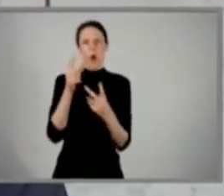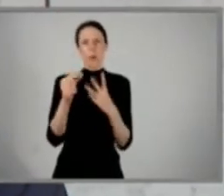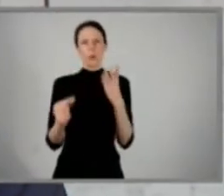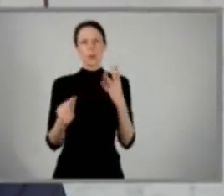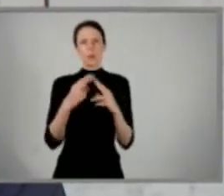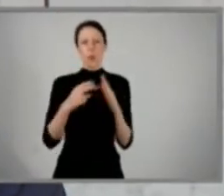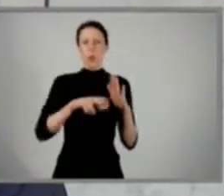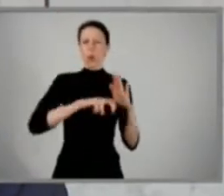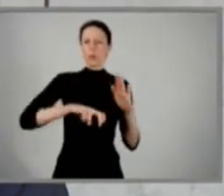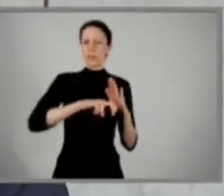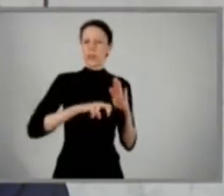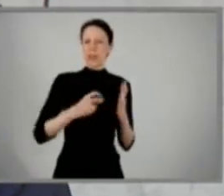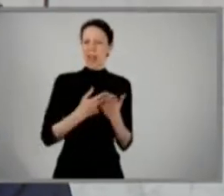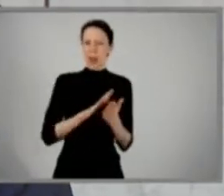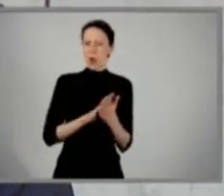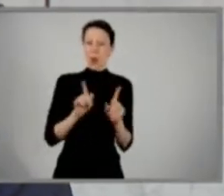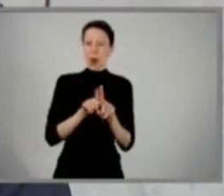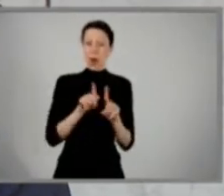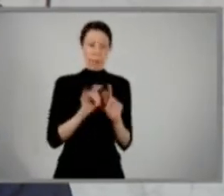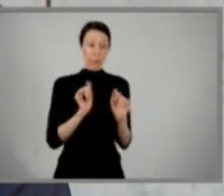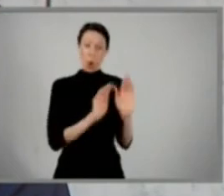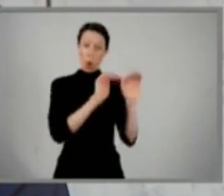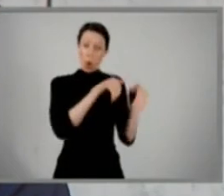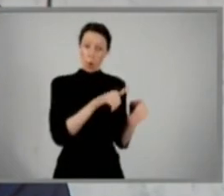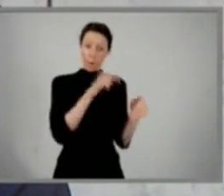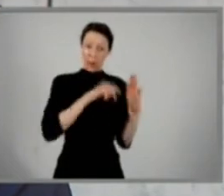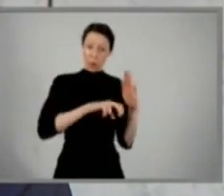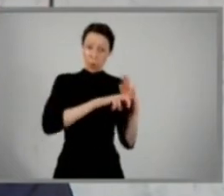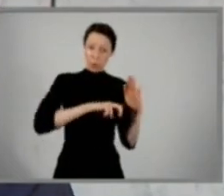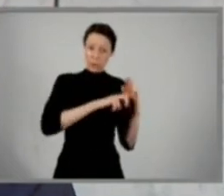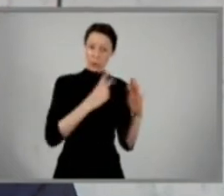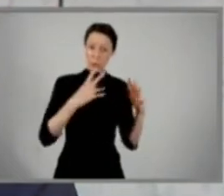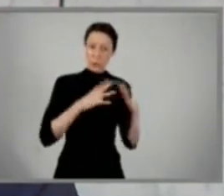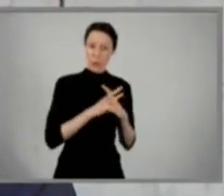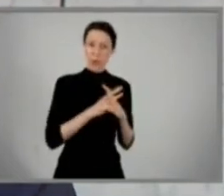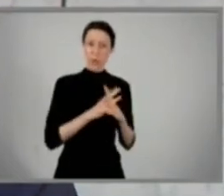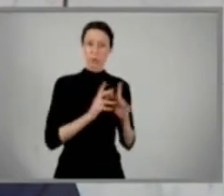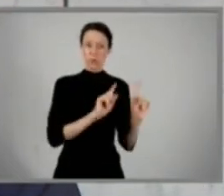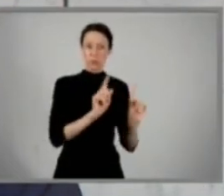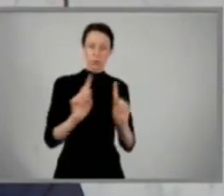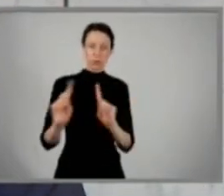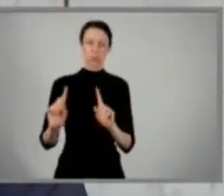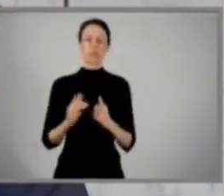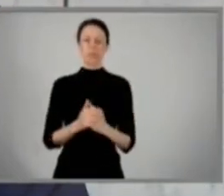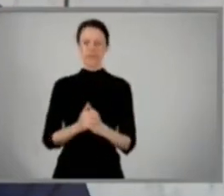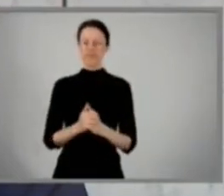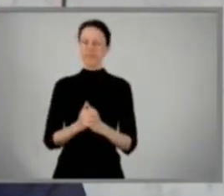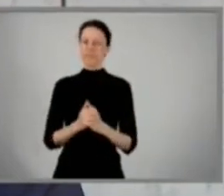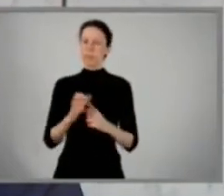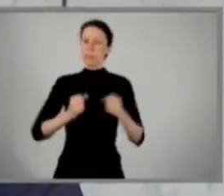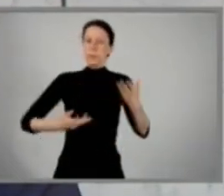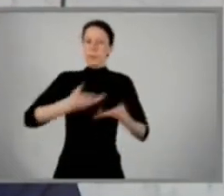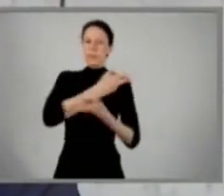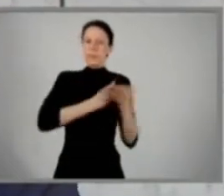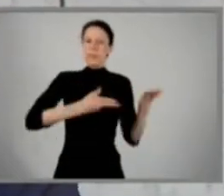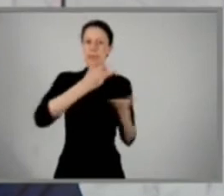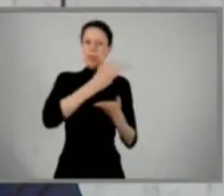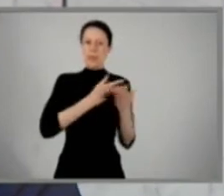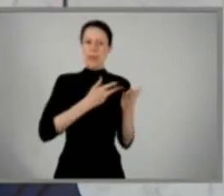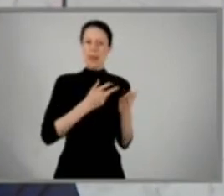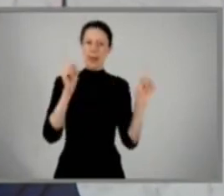might want to comment on that as well. These matters have been looked at by the HPPC. They were discussed again today, and they are not